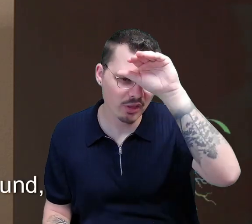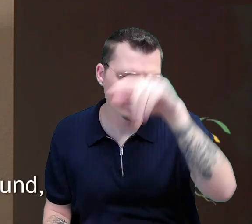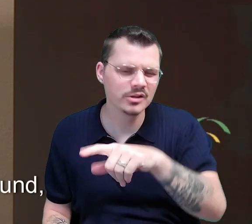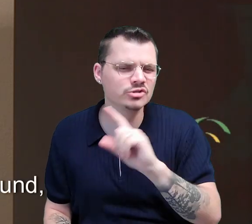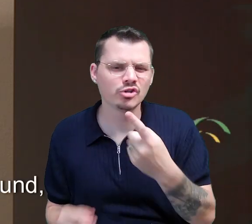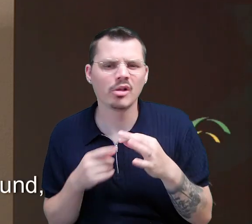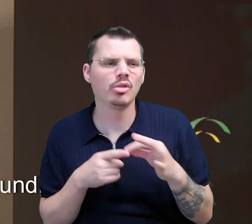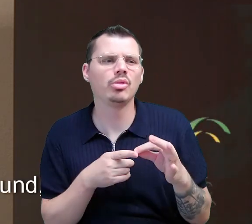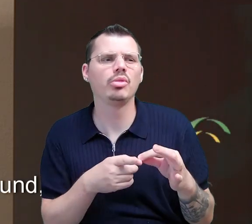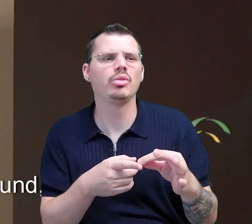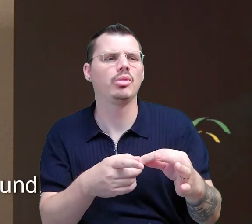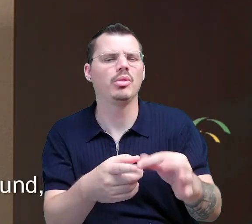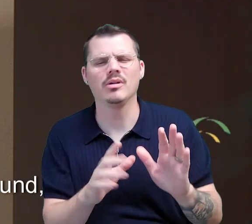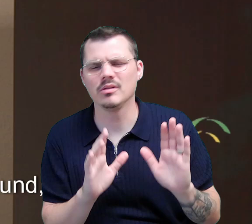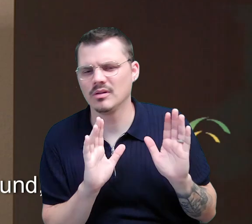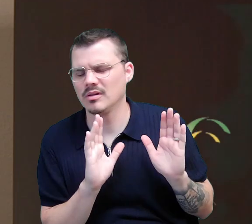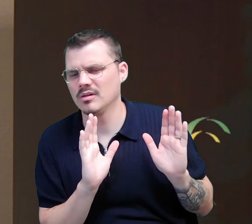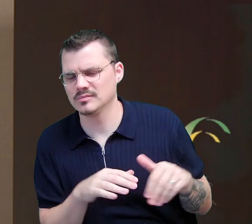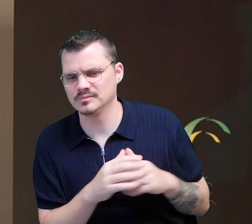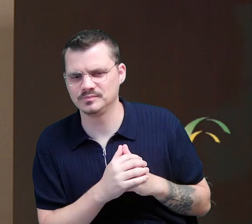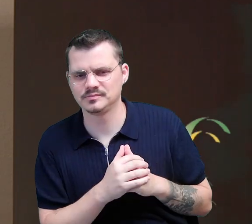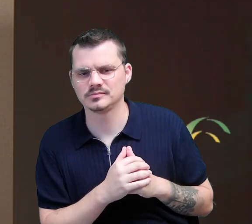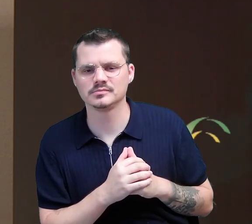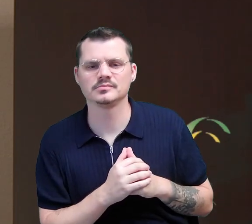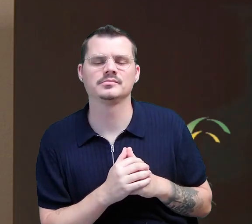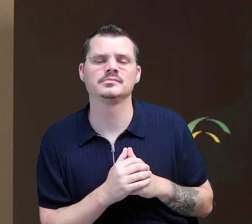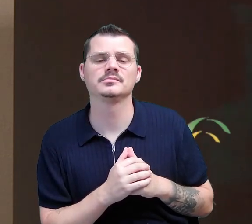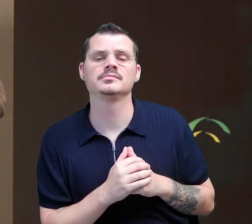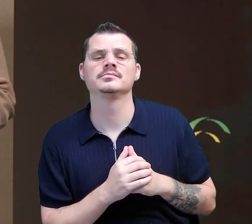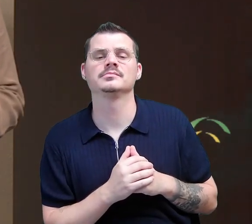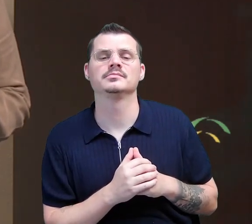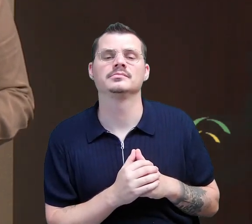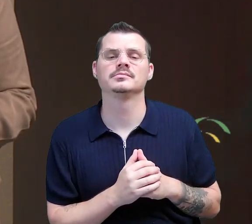that. She's just, leading you around, blah, blah, blah. Well,